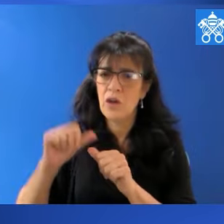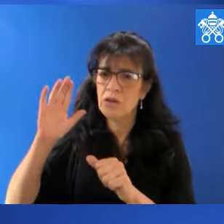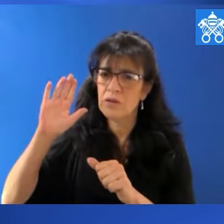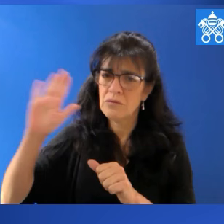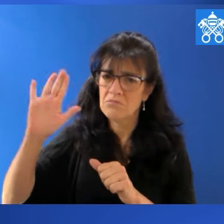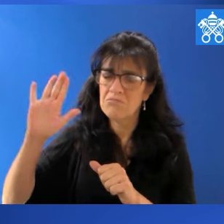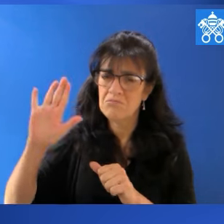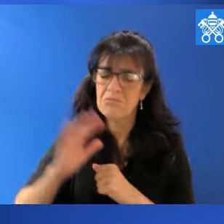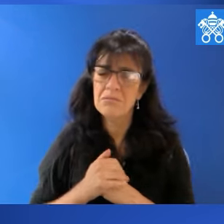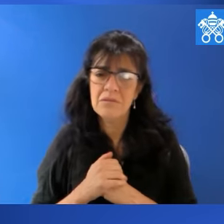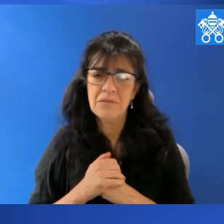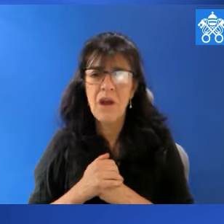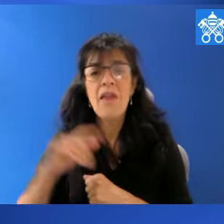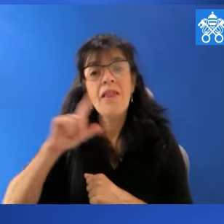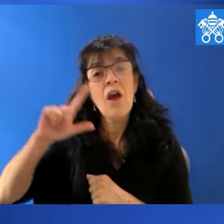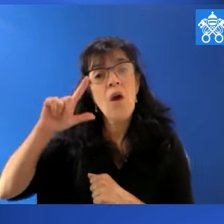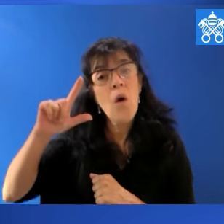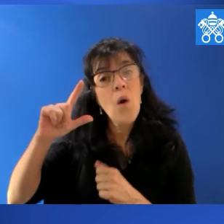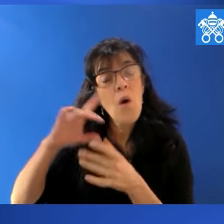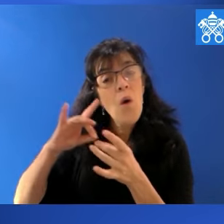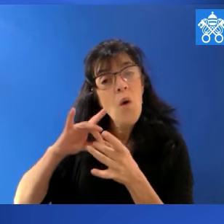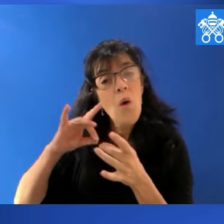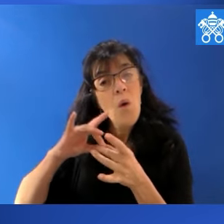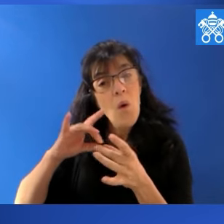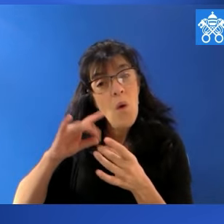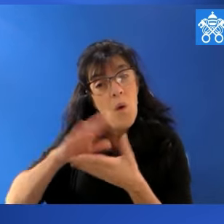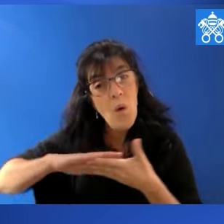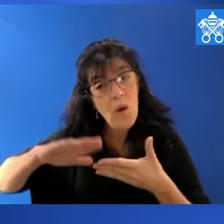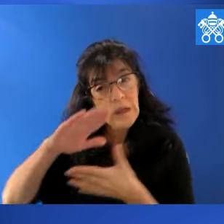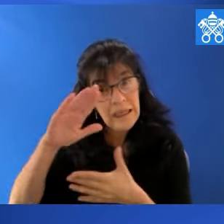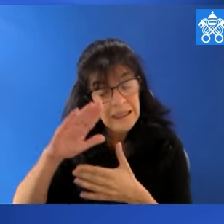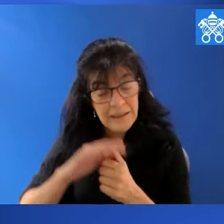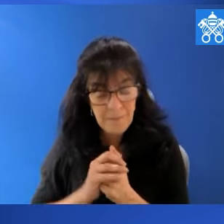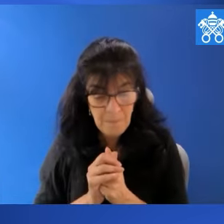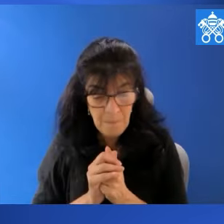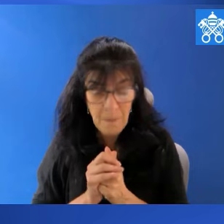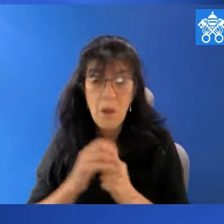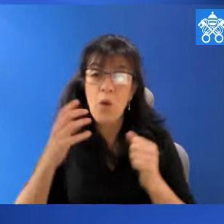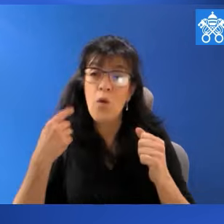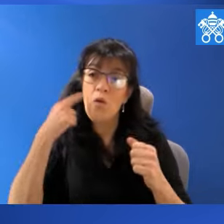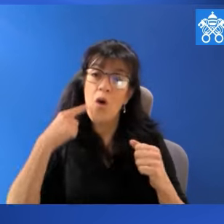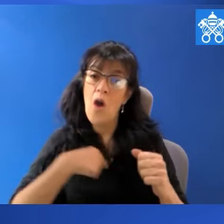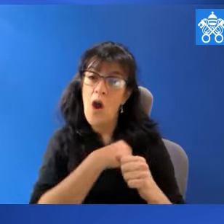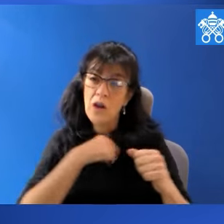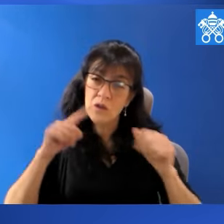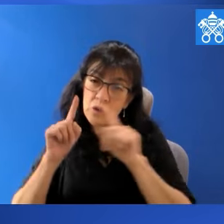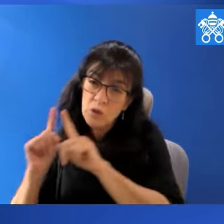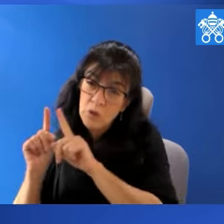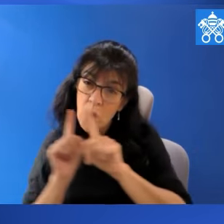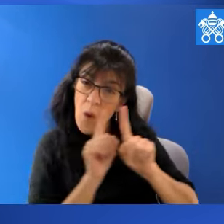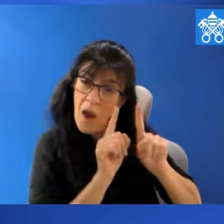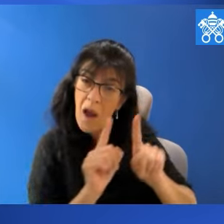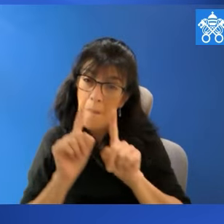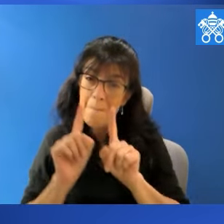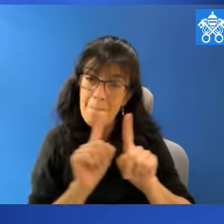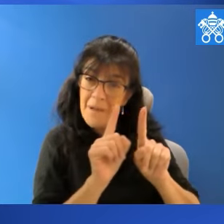holy words tell us that to accompany the people on their